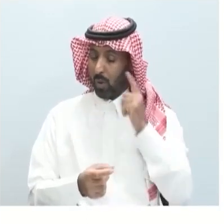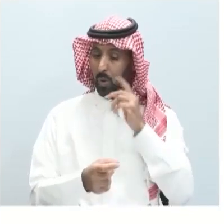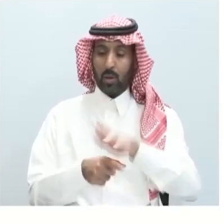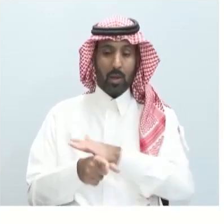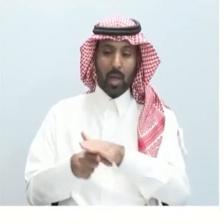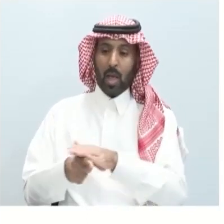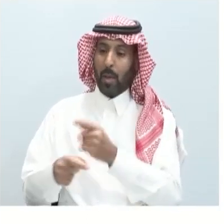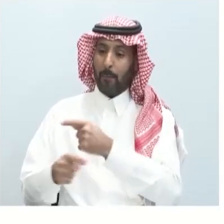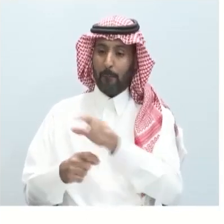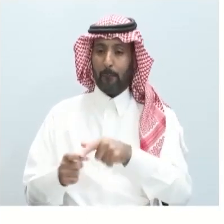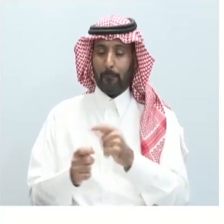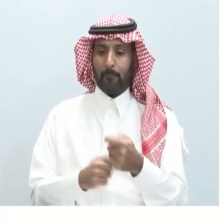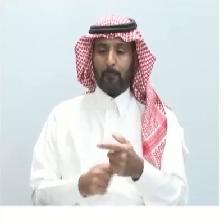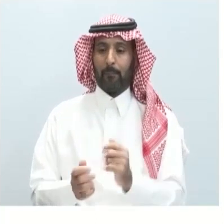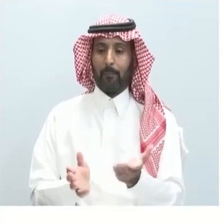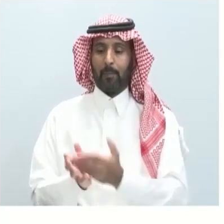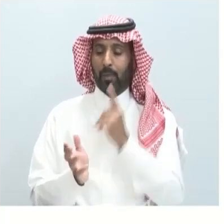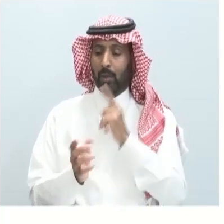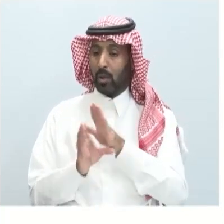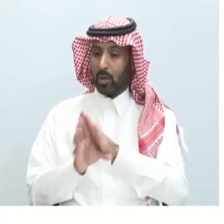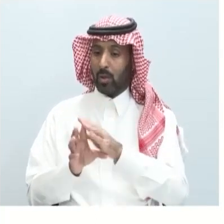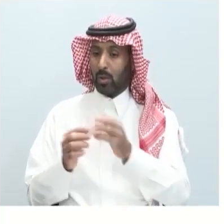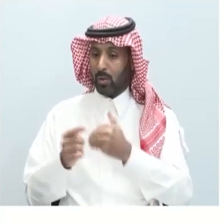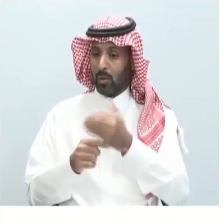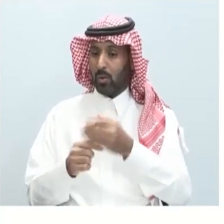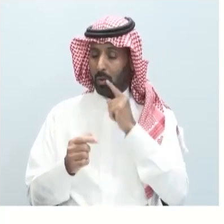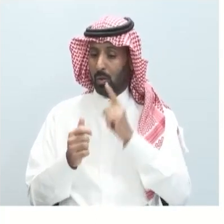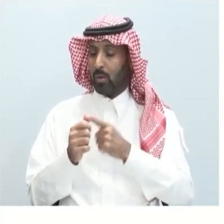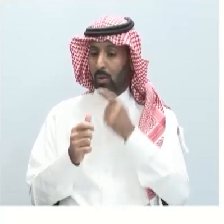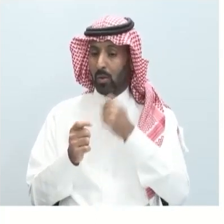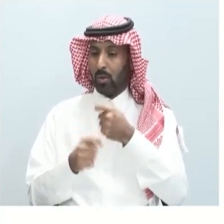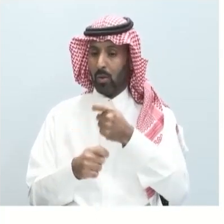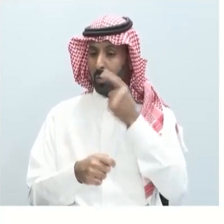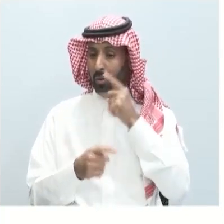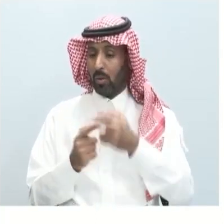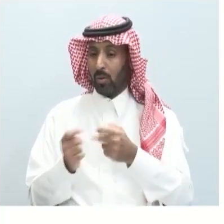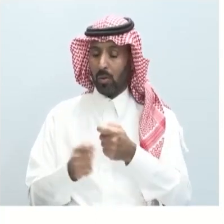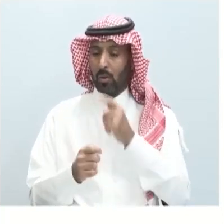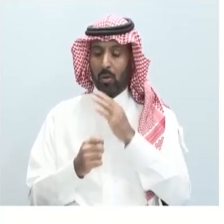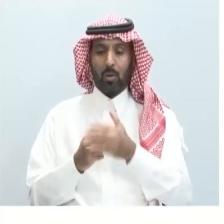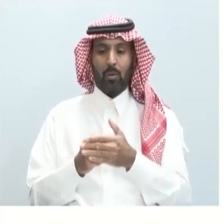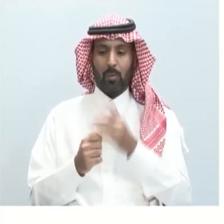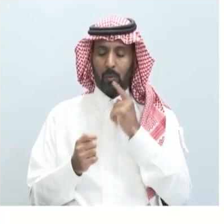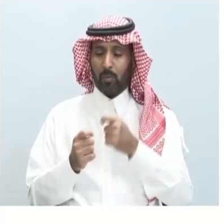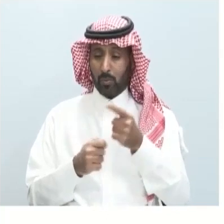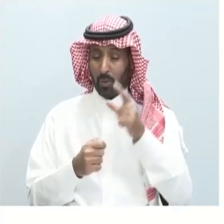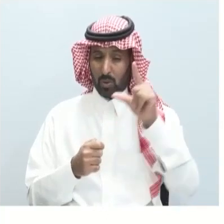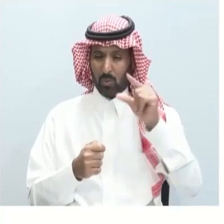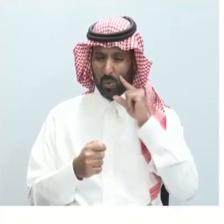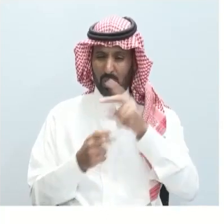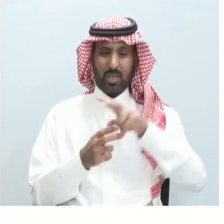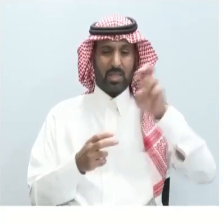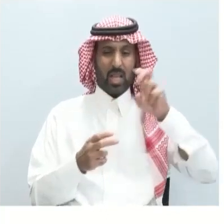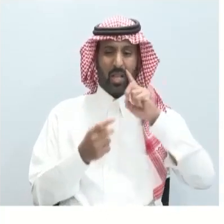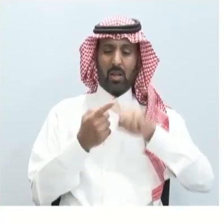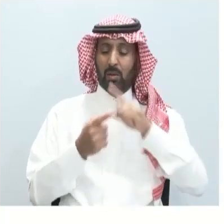citizens and attract new investors. Improved and updated services and facilities will attract small and large companies